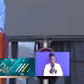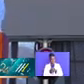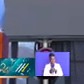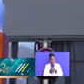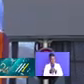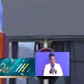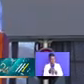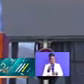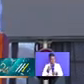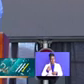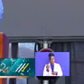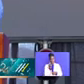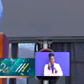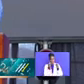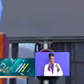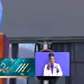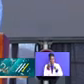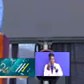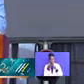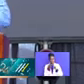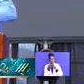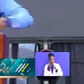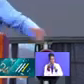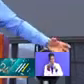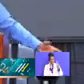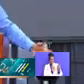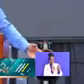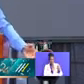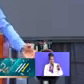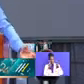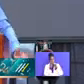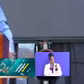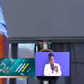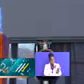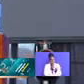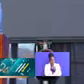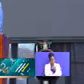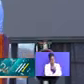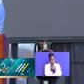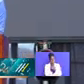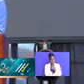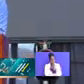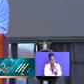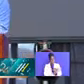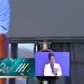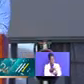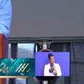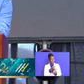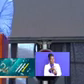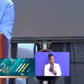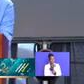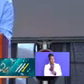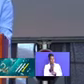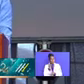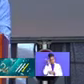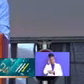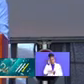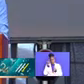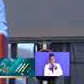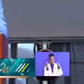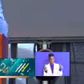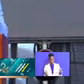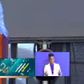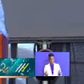unless we confront and dismantle the power of this evil